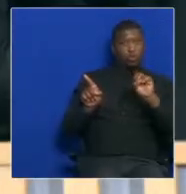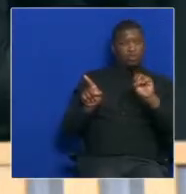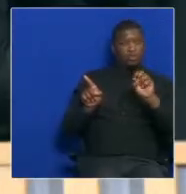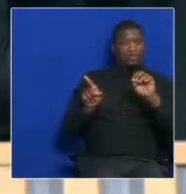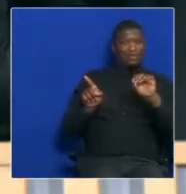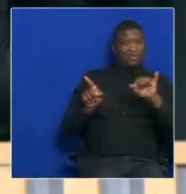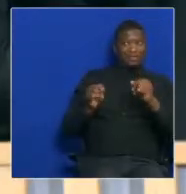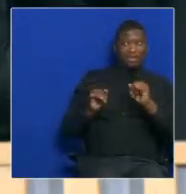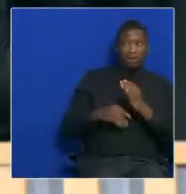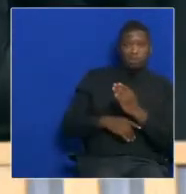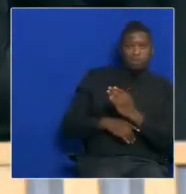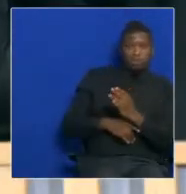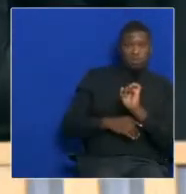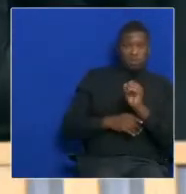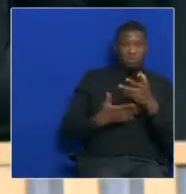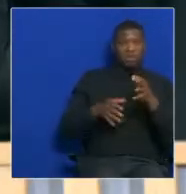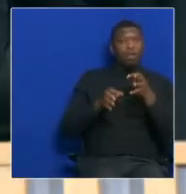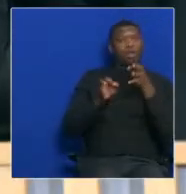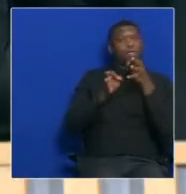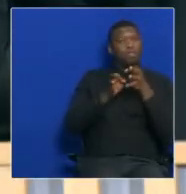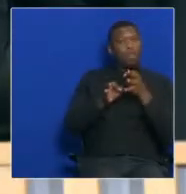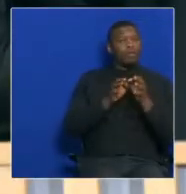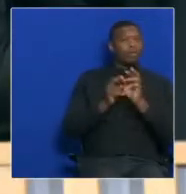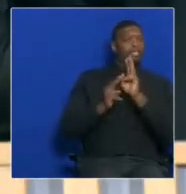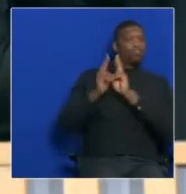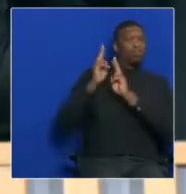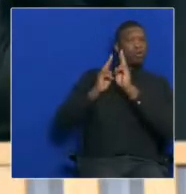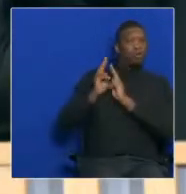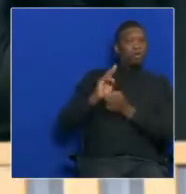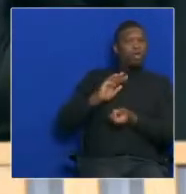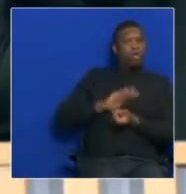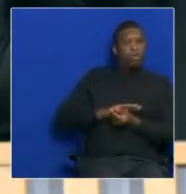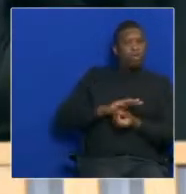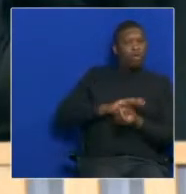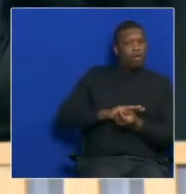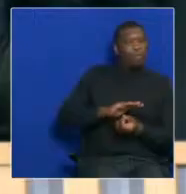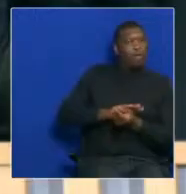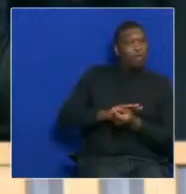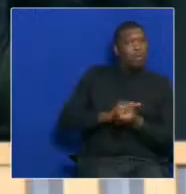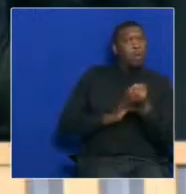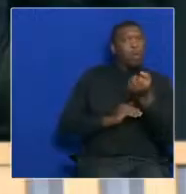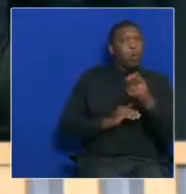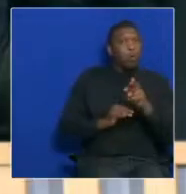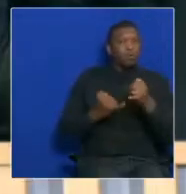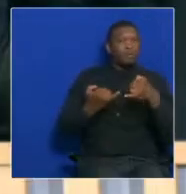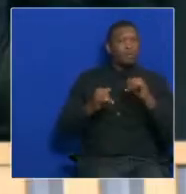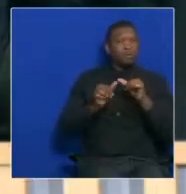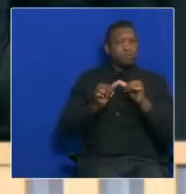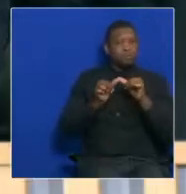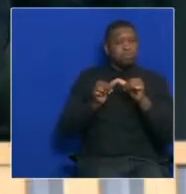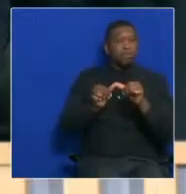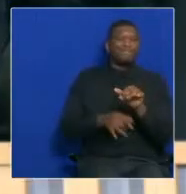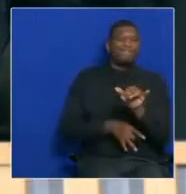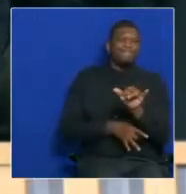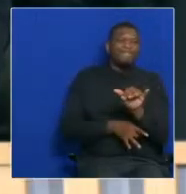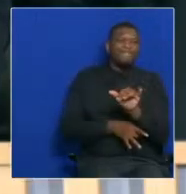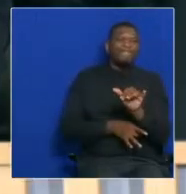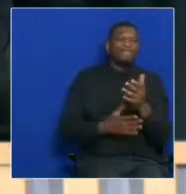historically that's how it used to be, or are you saying that has continued to be the case even after you were